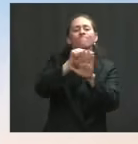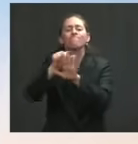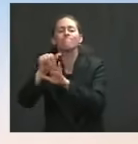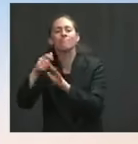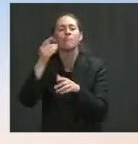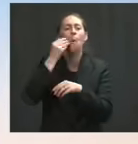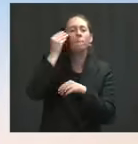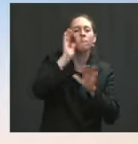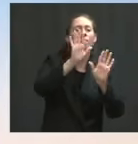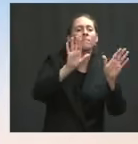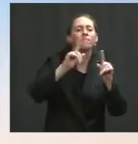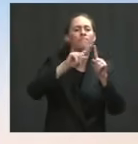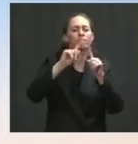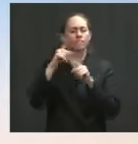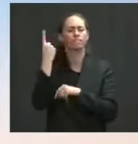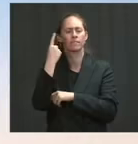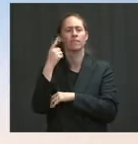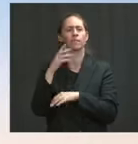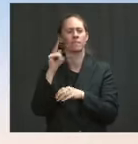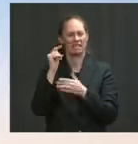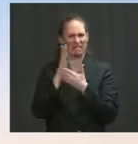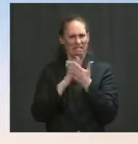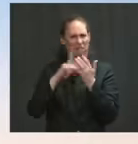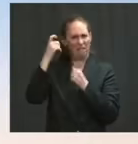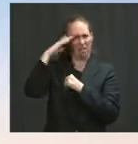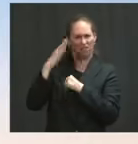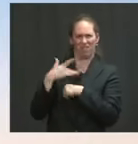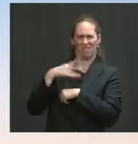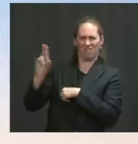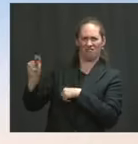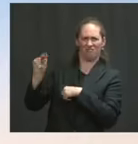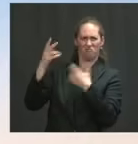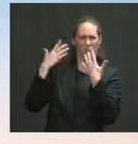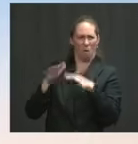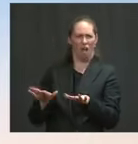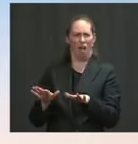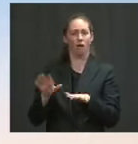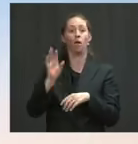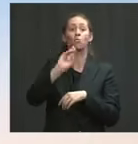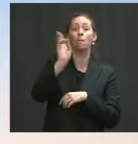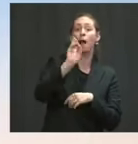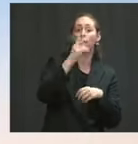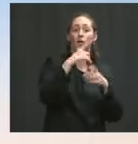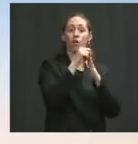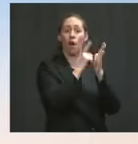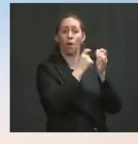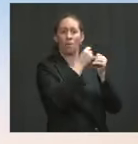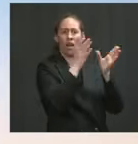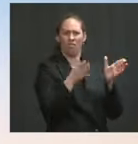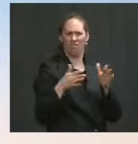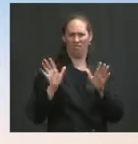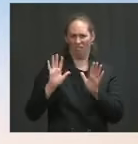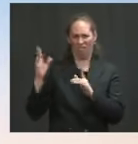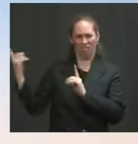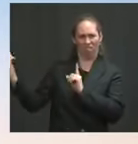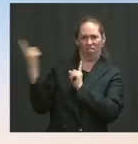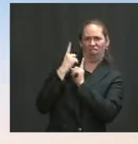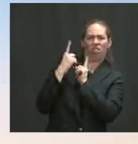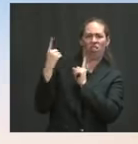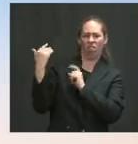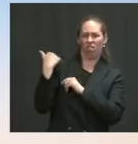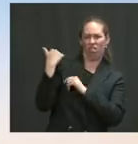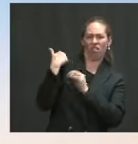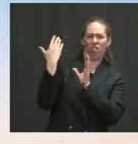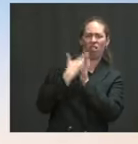is saying he doesn't want that. The Republican lawmakers saying basically stay off our lawns. Can you say who